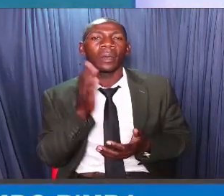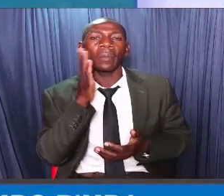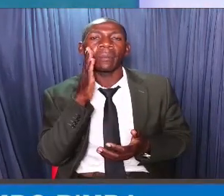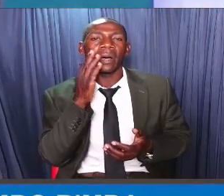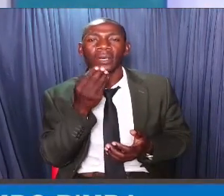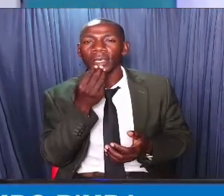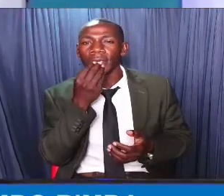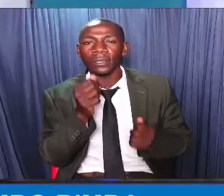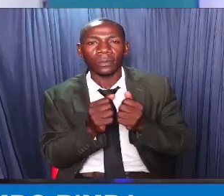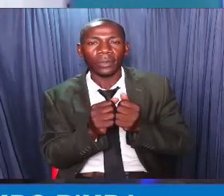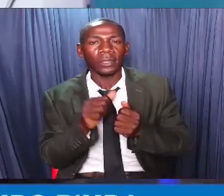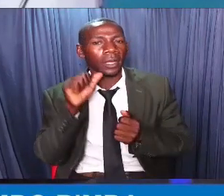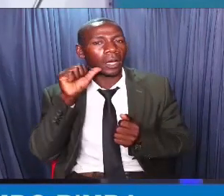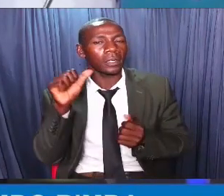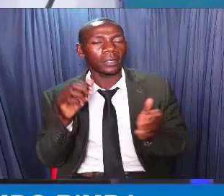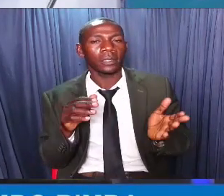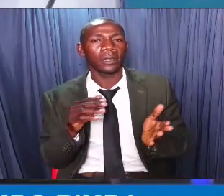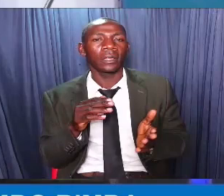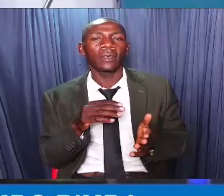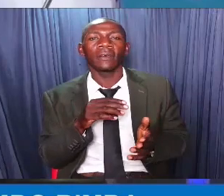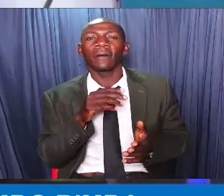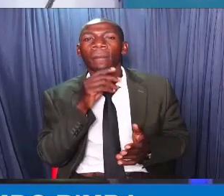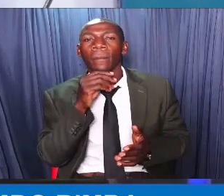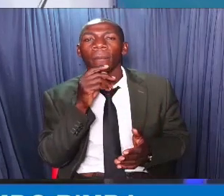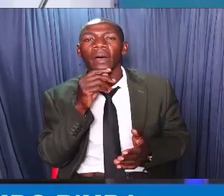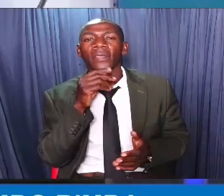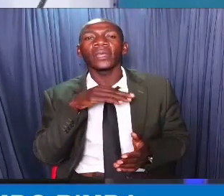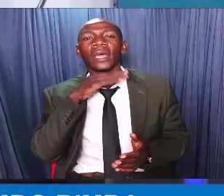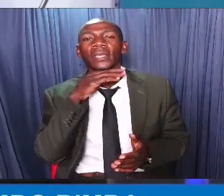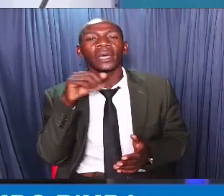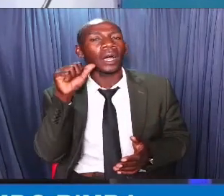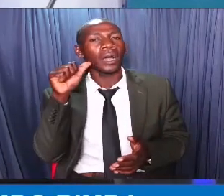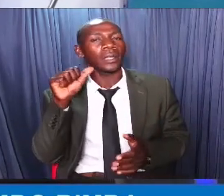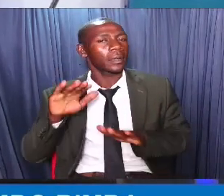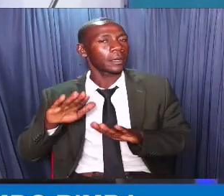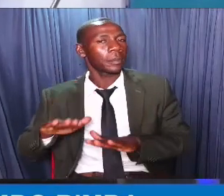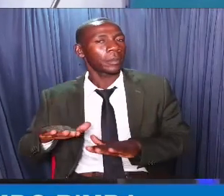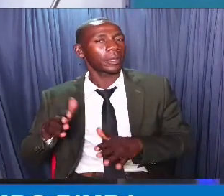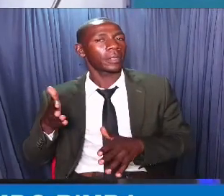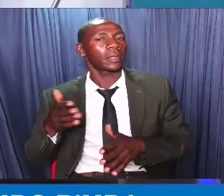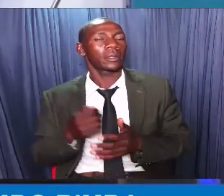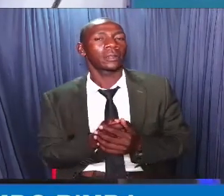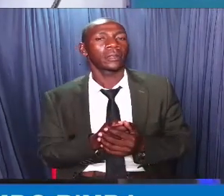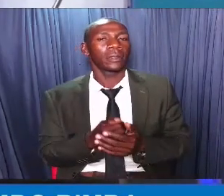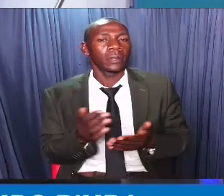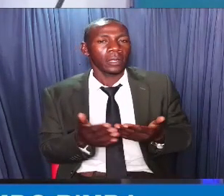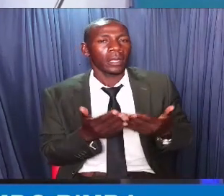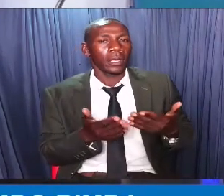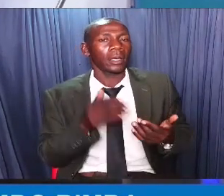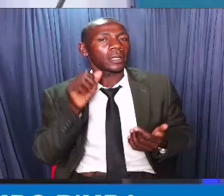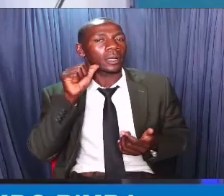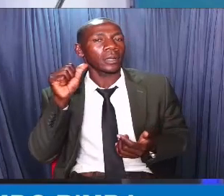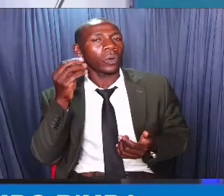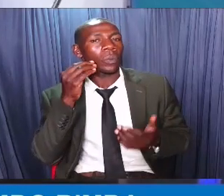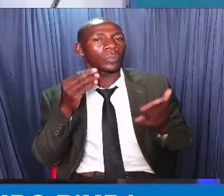wanakula pamoja na shangazi. Eating together with my Baba mother. Baba alipoaga ya shangazi akawa yuko pale. When my father passed on, my aunt was still out. Watu tunamlea shangazi. We